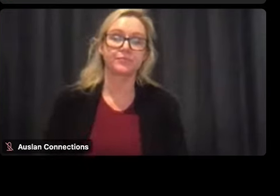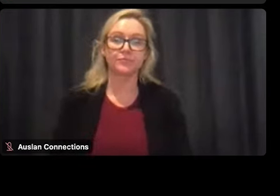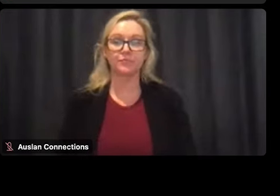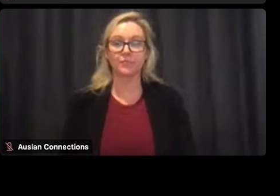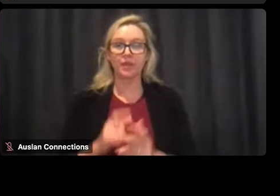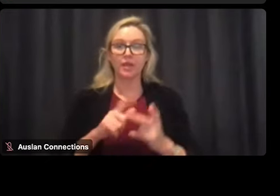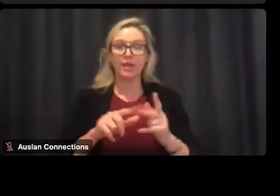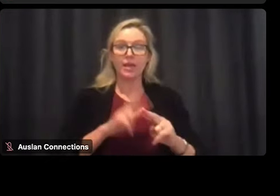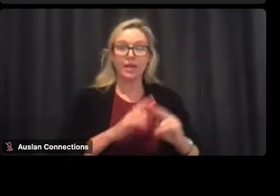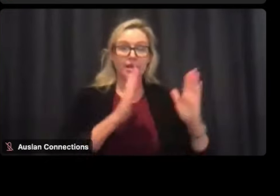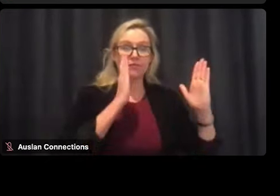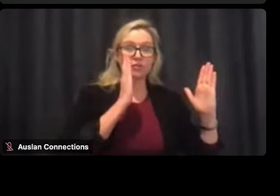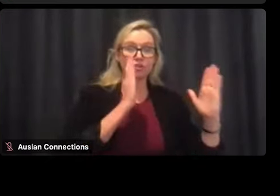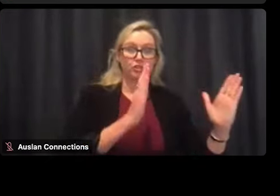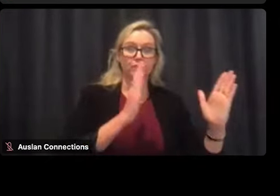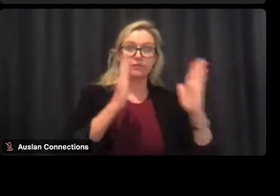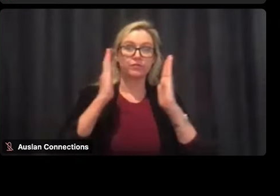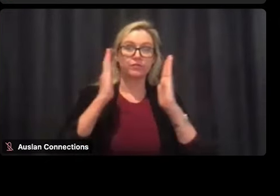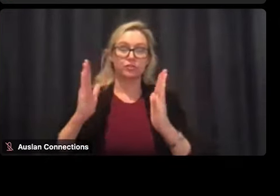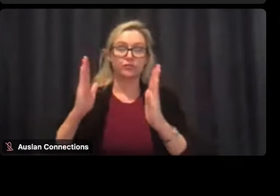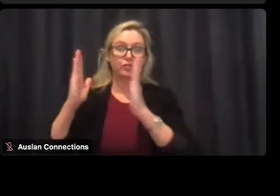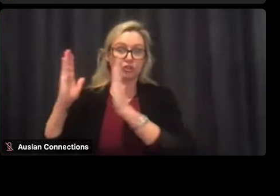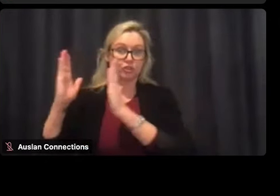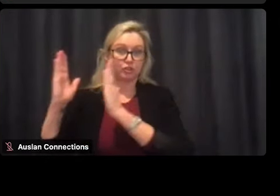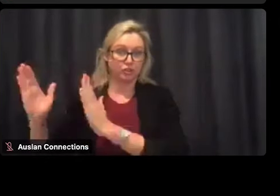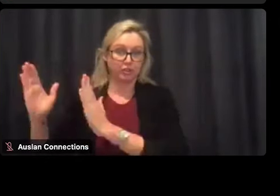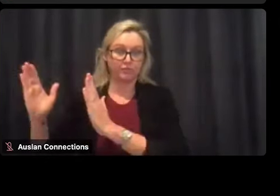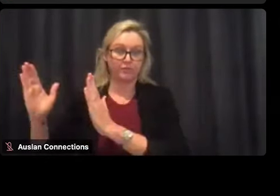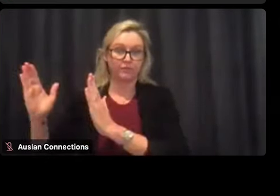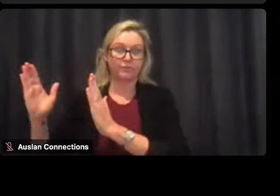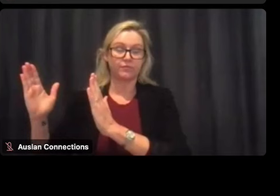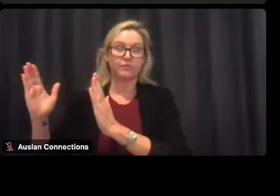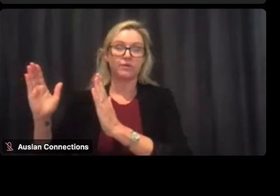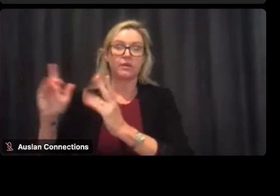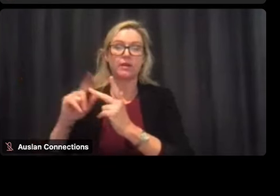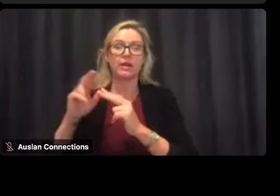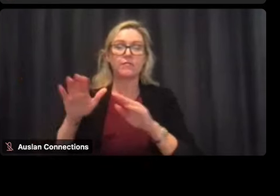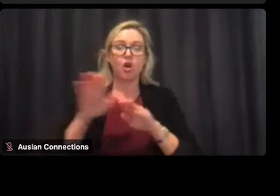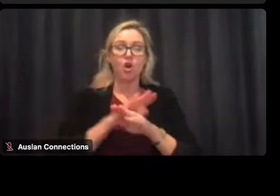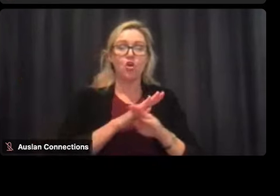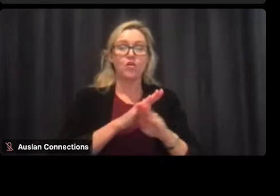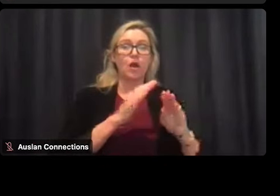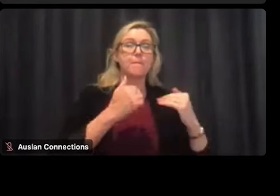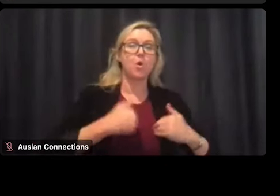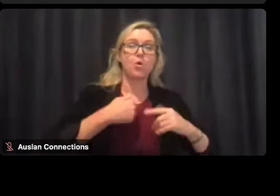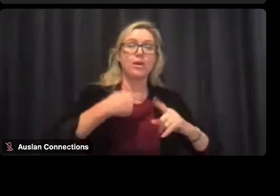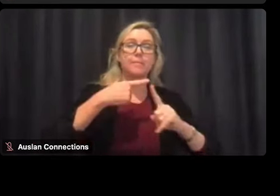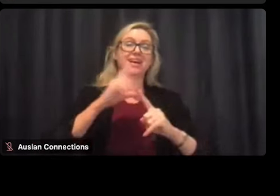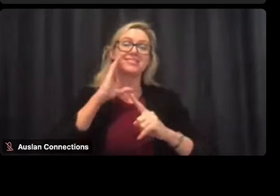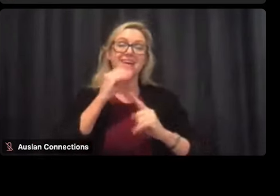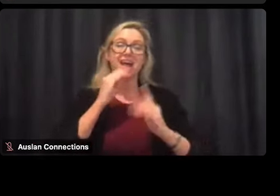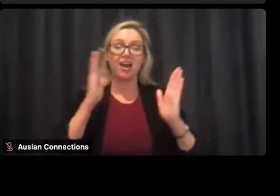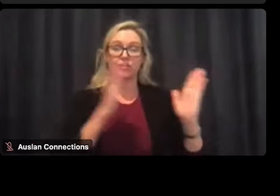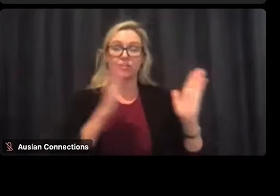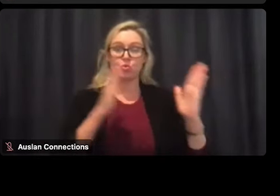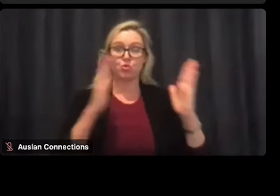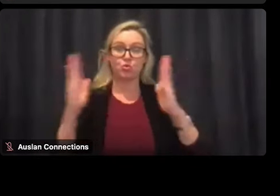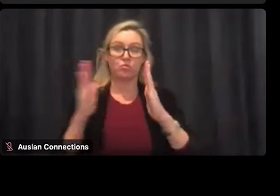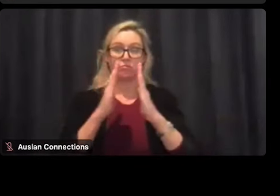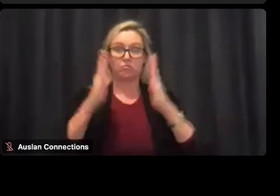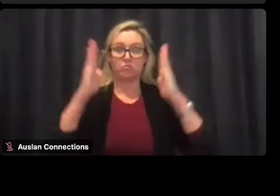If shifts are split across, or if a shift goes across morning and afternoon, where should the hours be